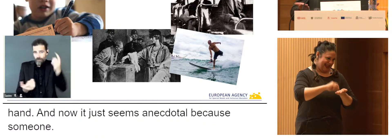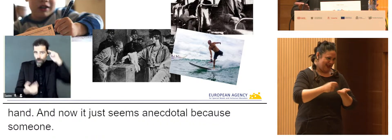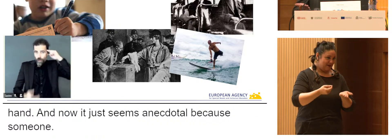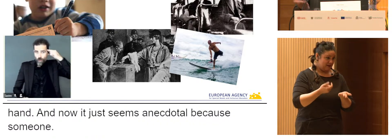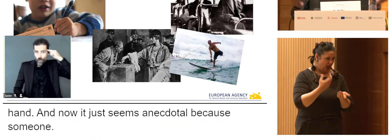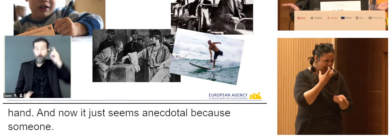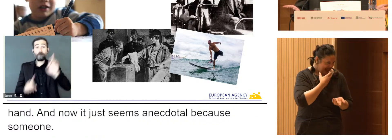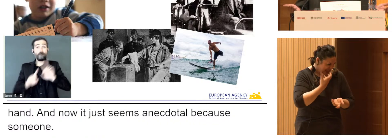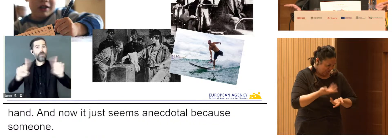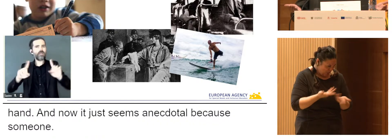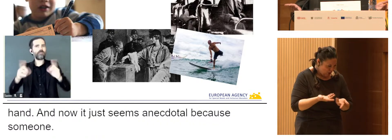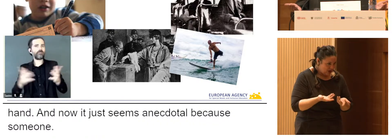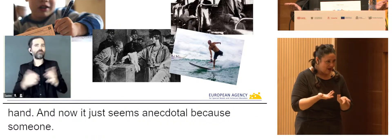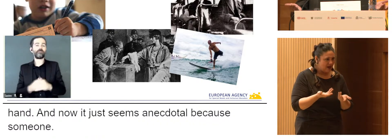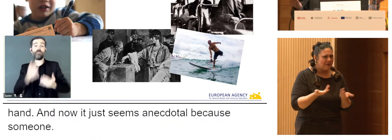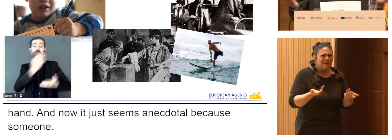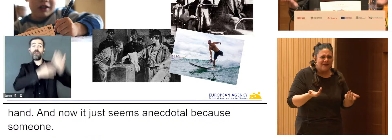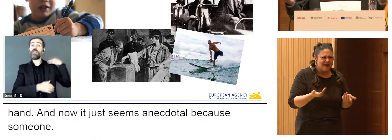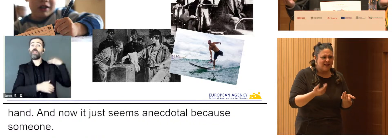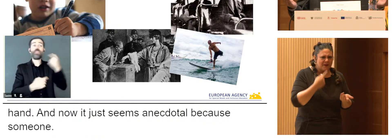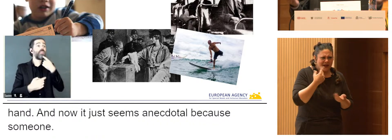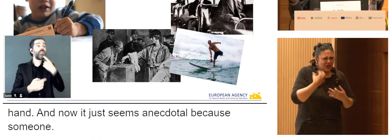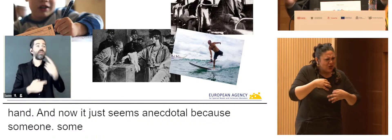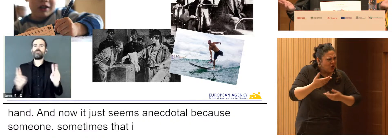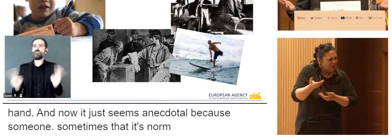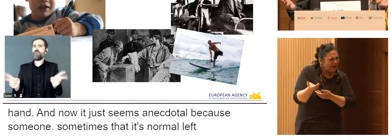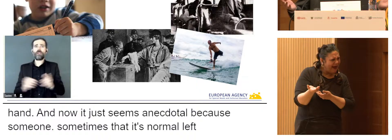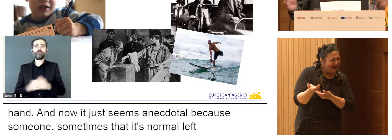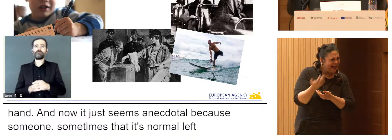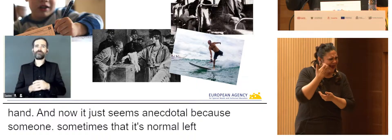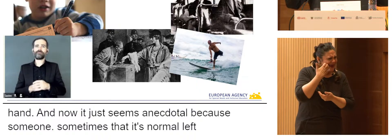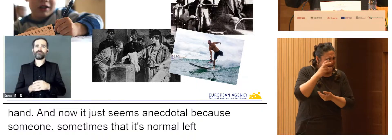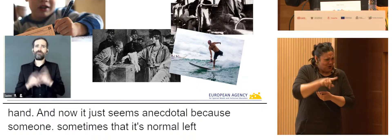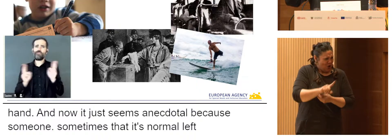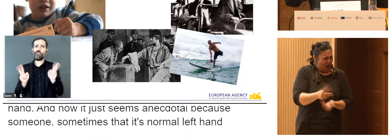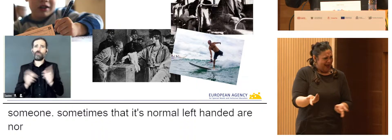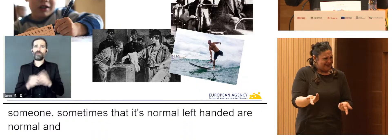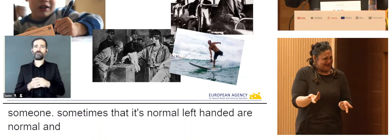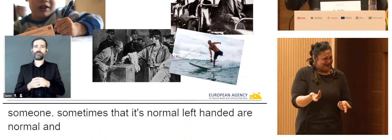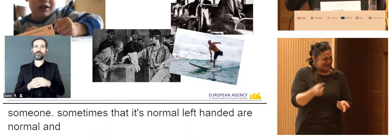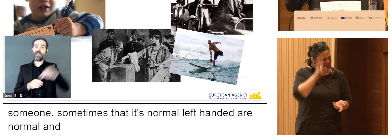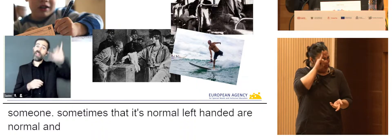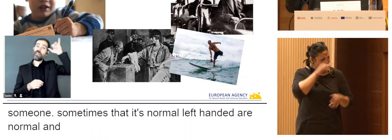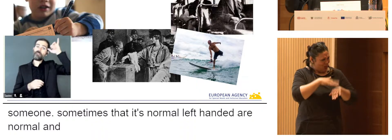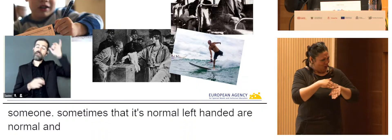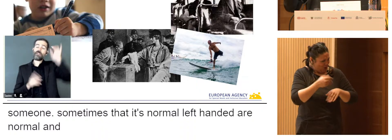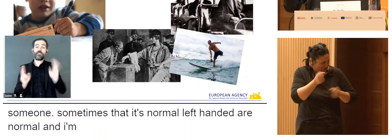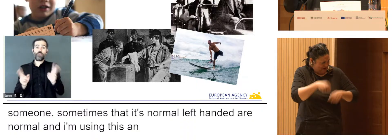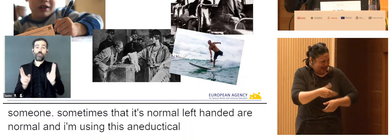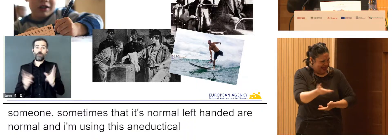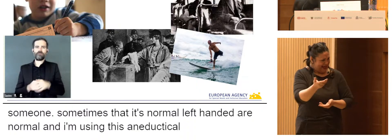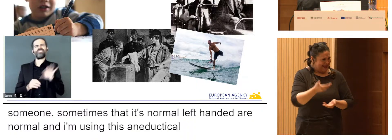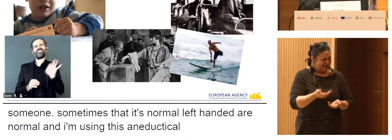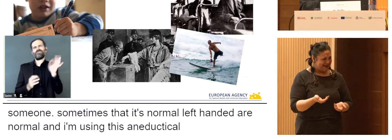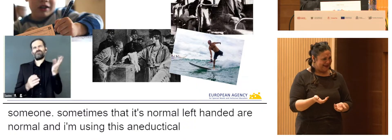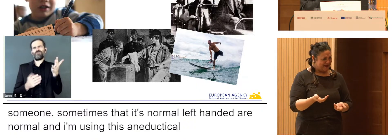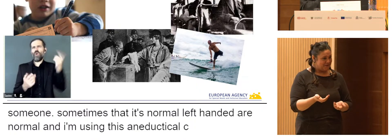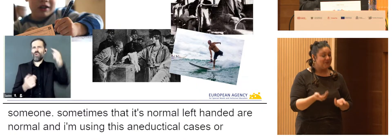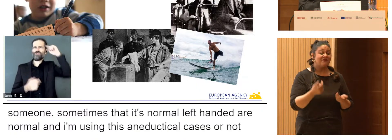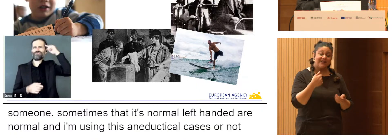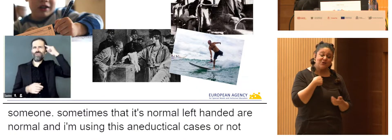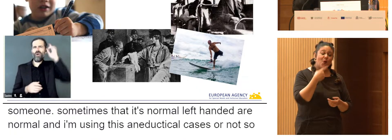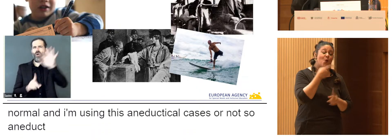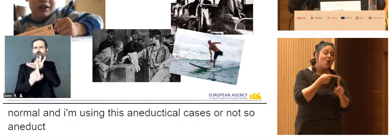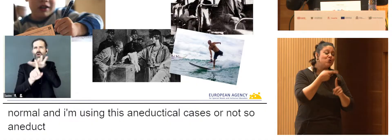said, it's normal. Left-handed are normal. And I'm using these anecdotal cases, or not so